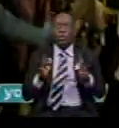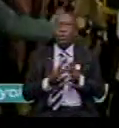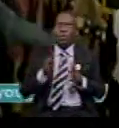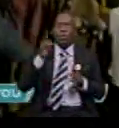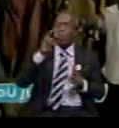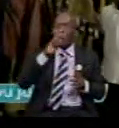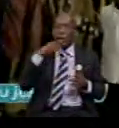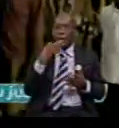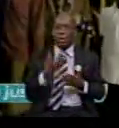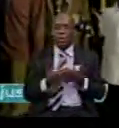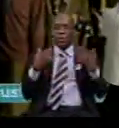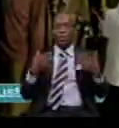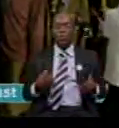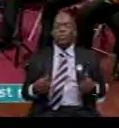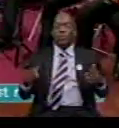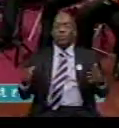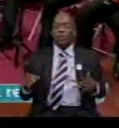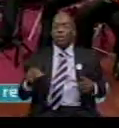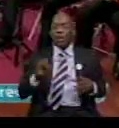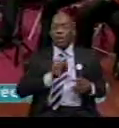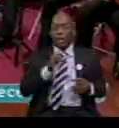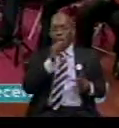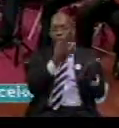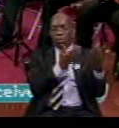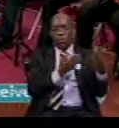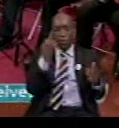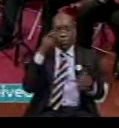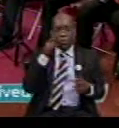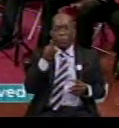I am waiting for you, please. Waiting for you.